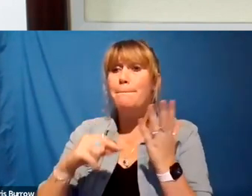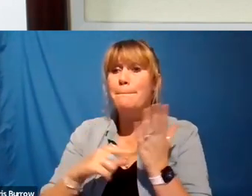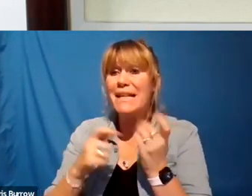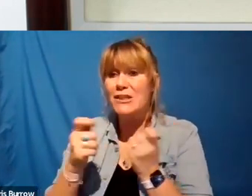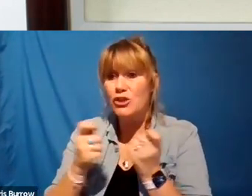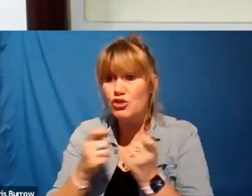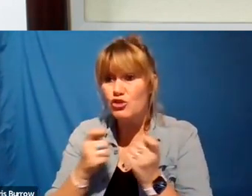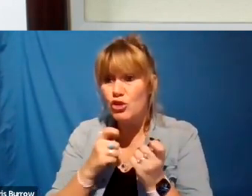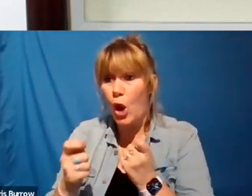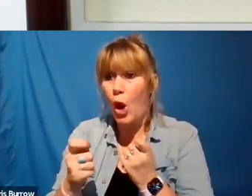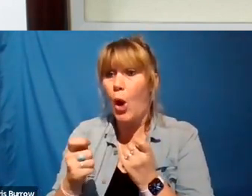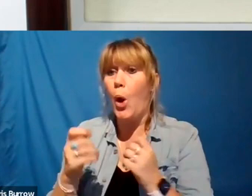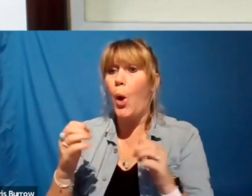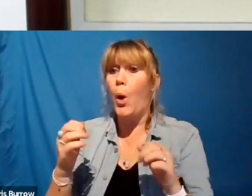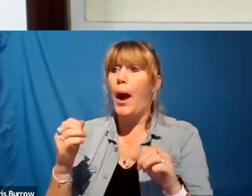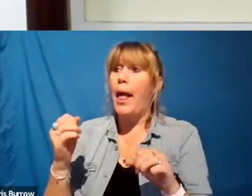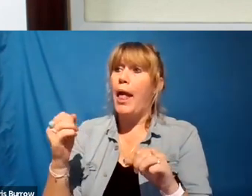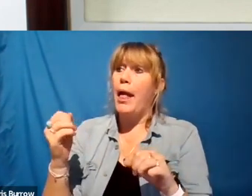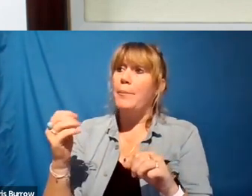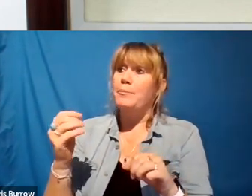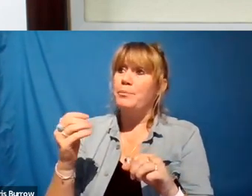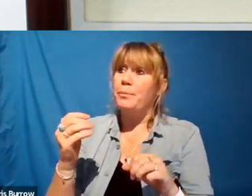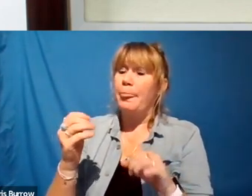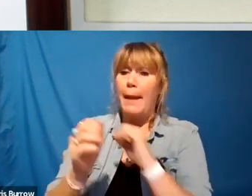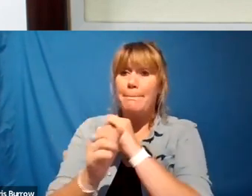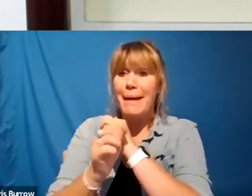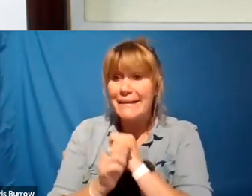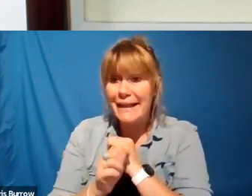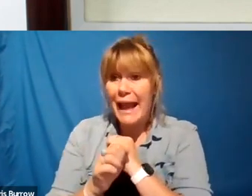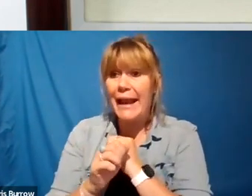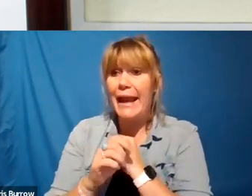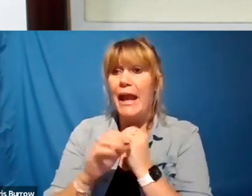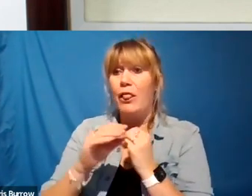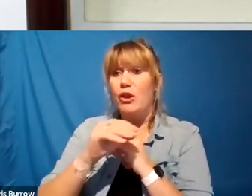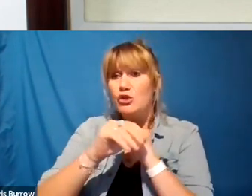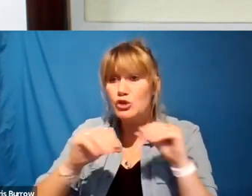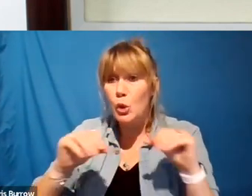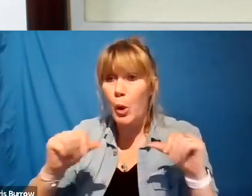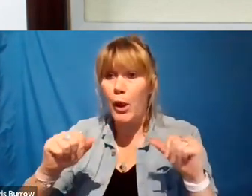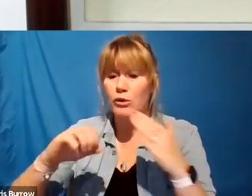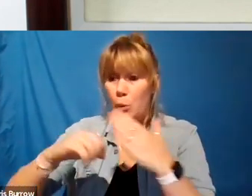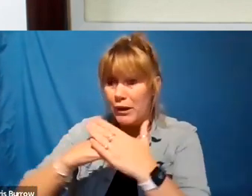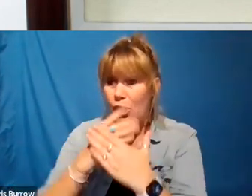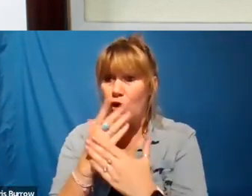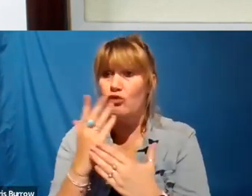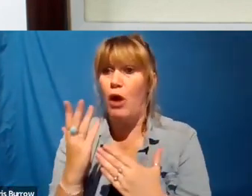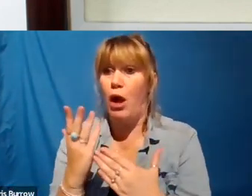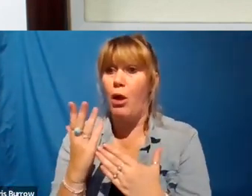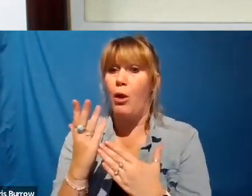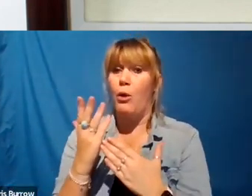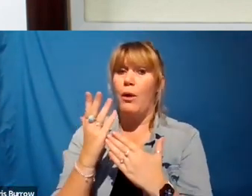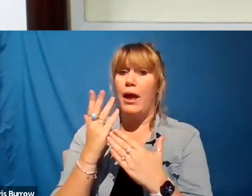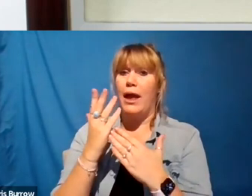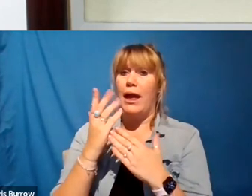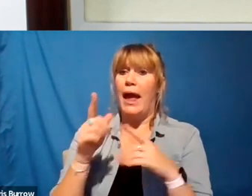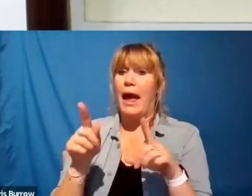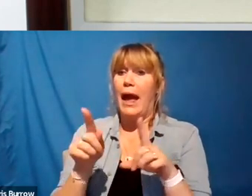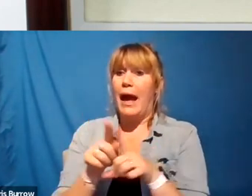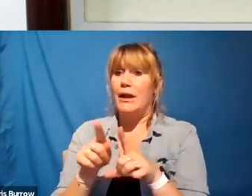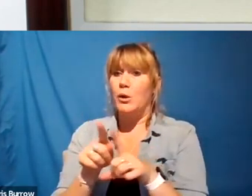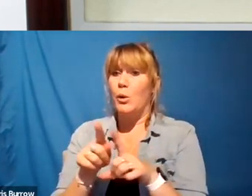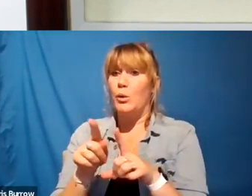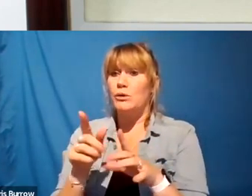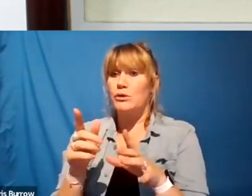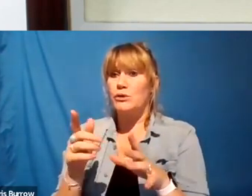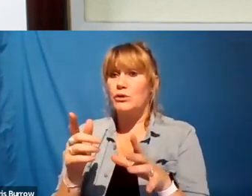soil health so that we can actually grow crops in the first place. And it's also because of insects that we're not buried under dead bodies and dung and,